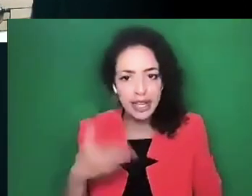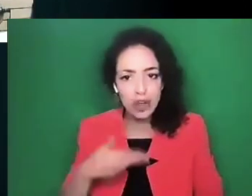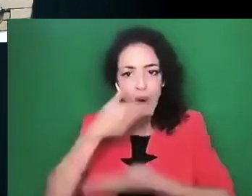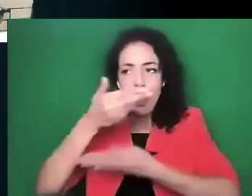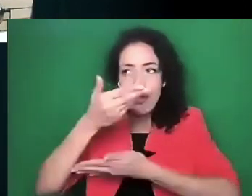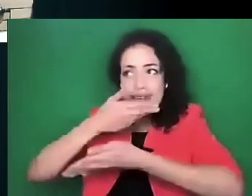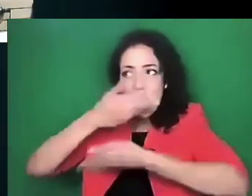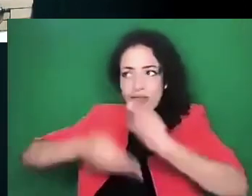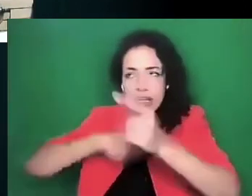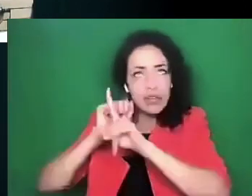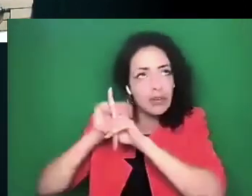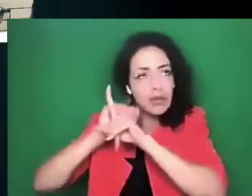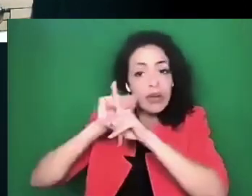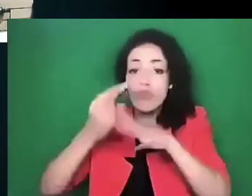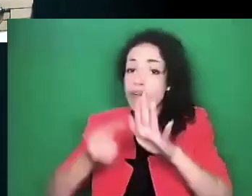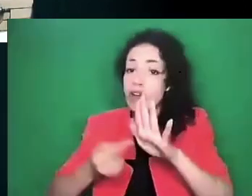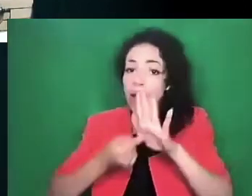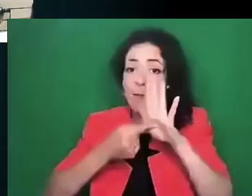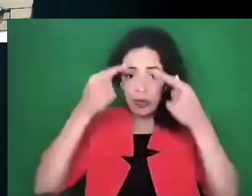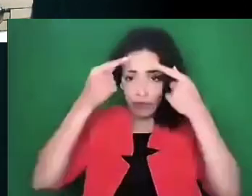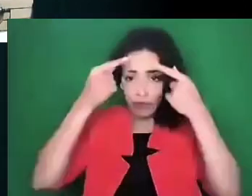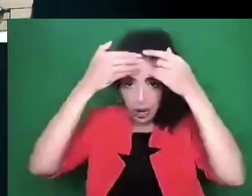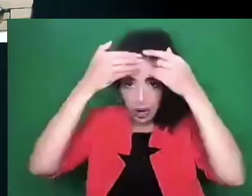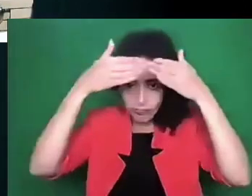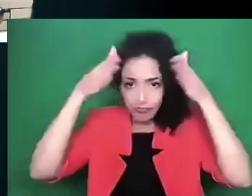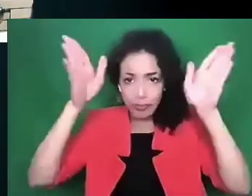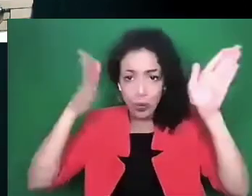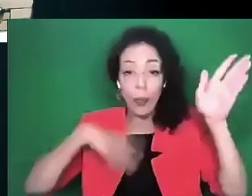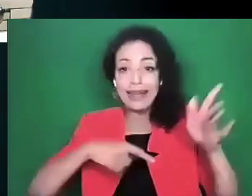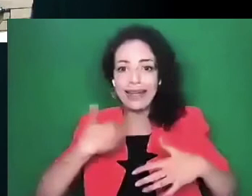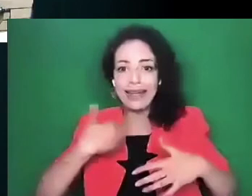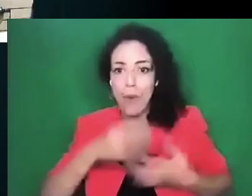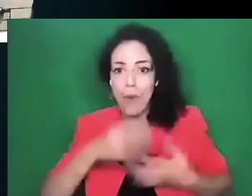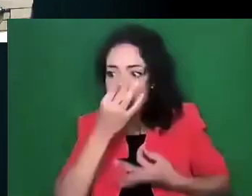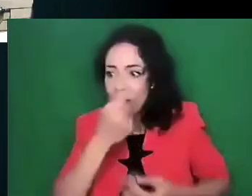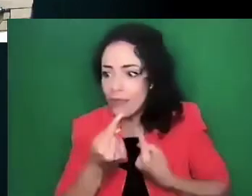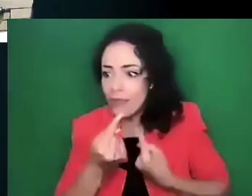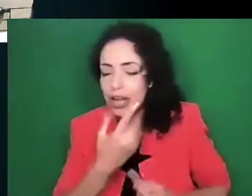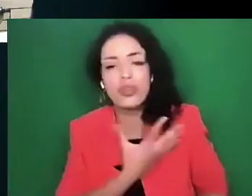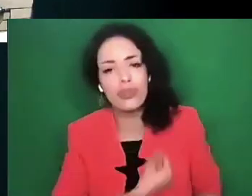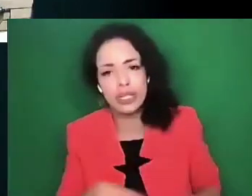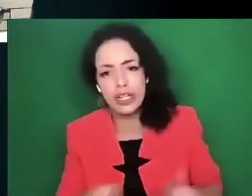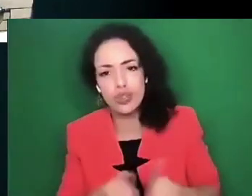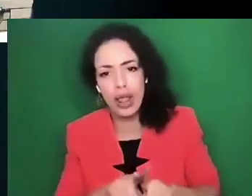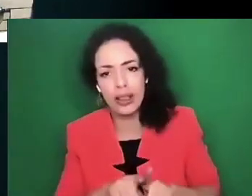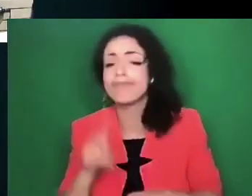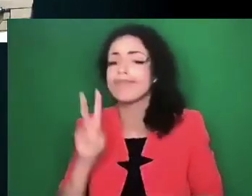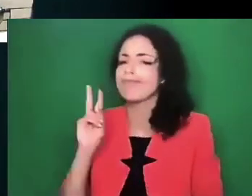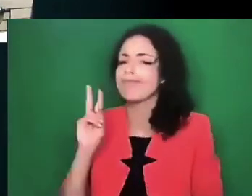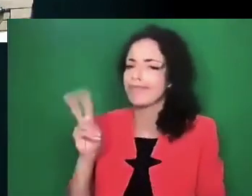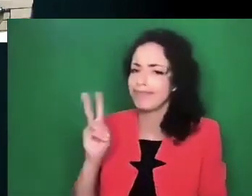of curiosity and humility. And again, as you've shown in your work, how just phenomenally